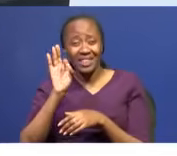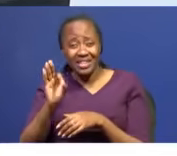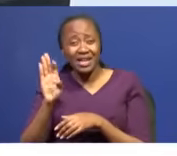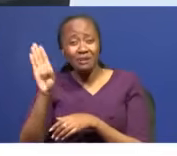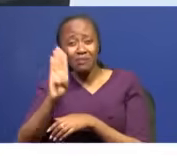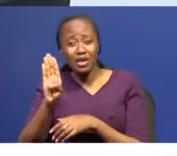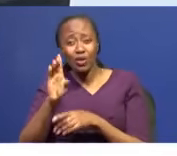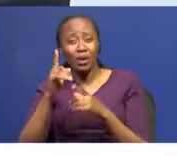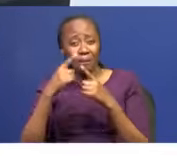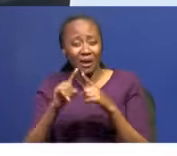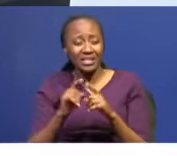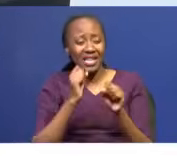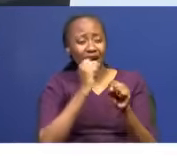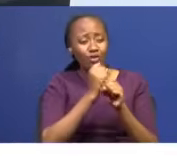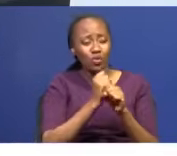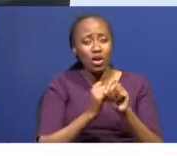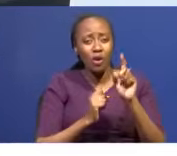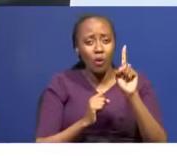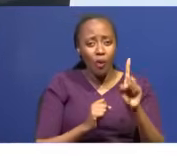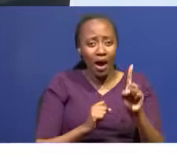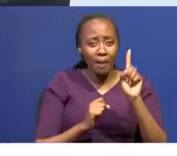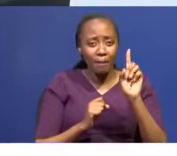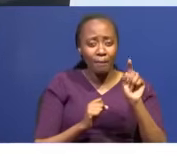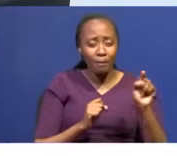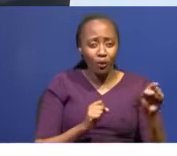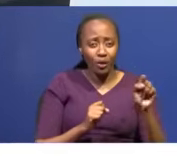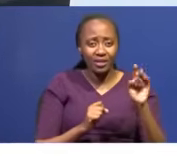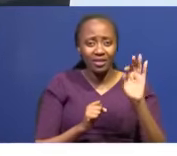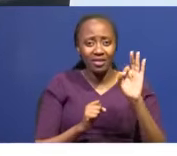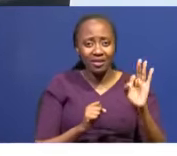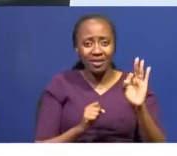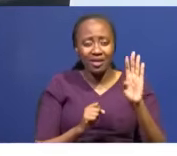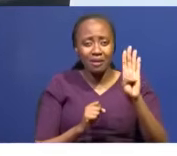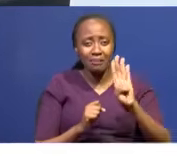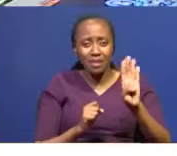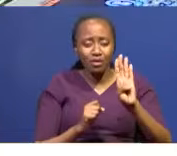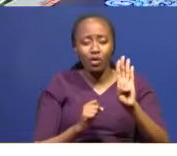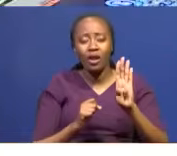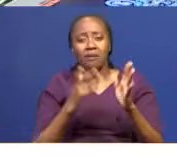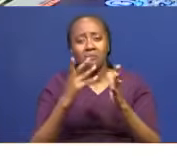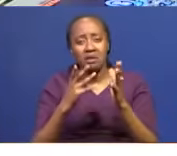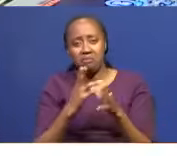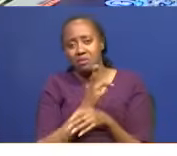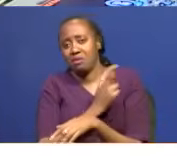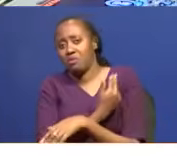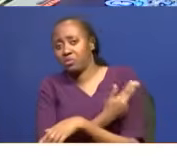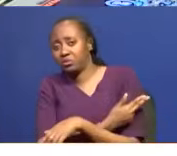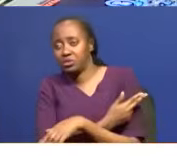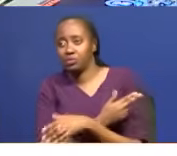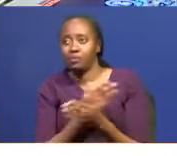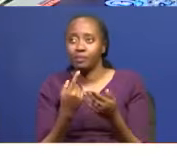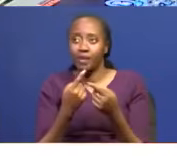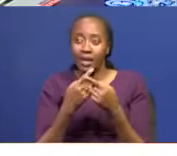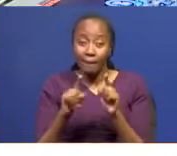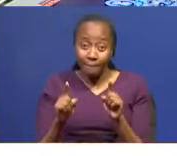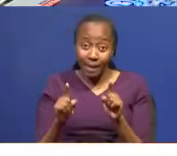doing 1.2B, unless those projections exclude hospital fees. Actual revenues